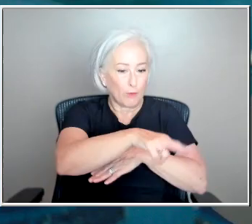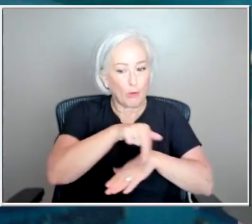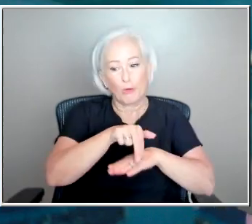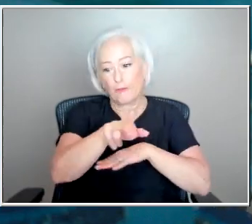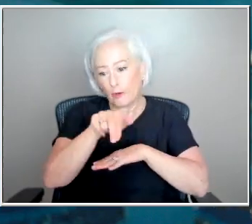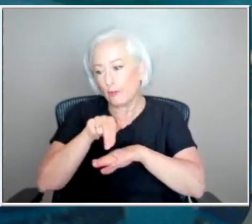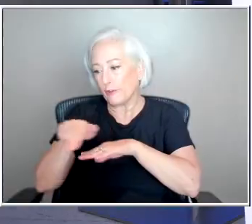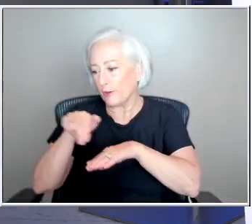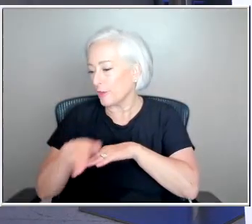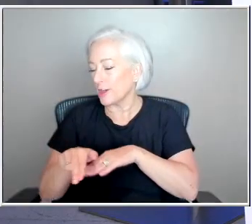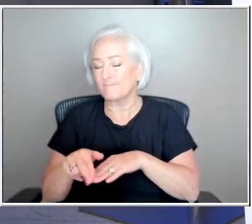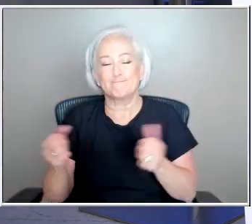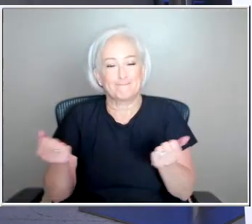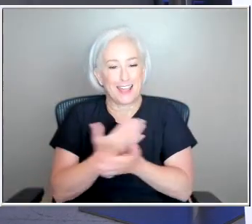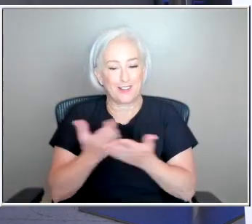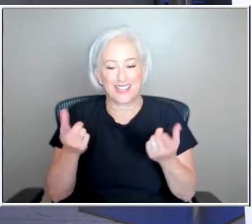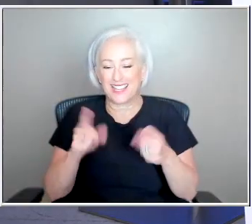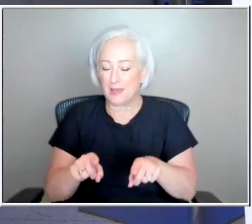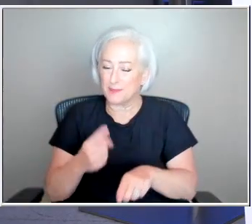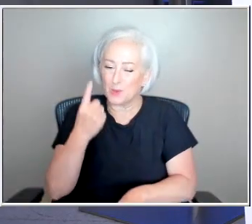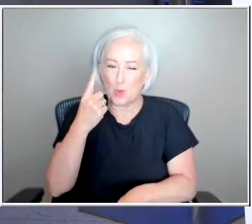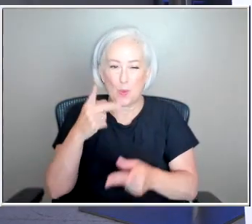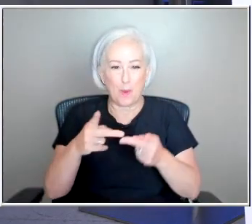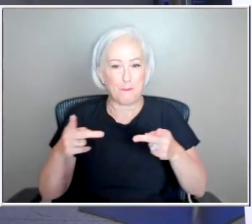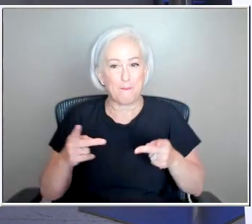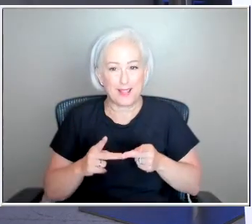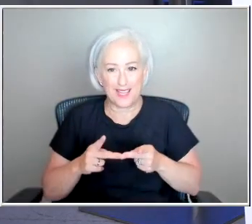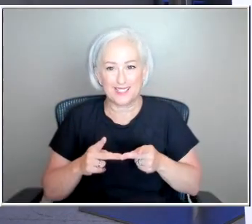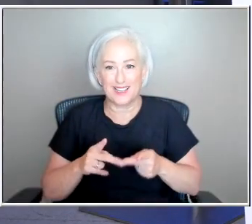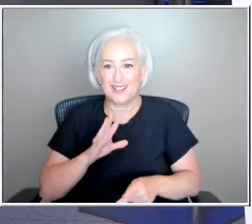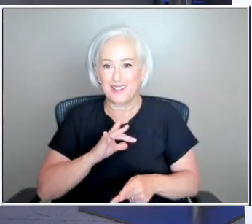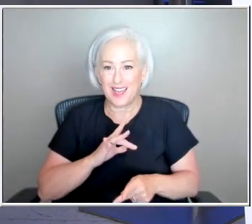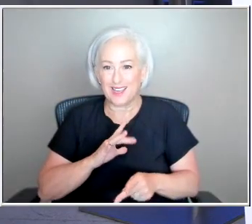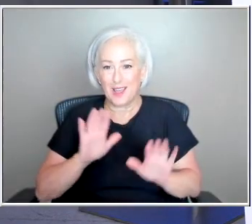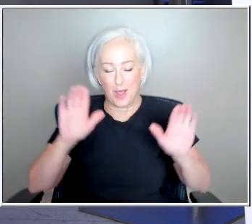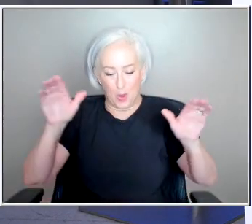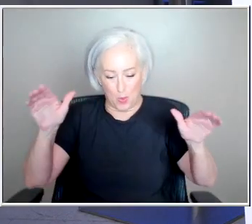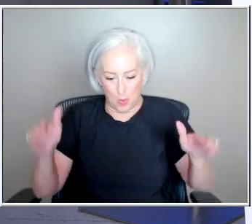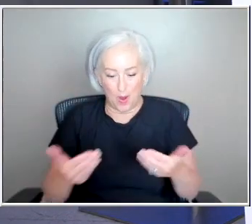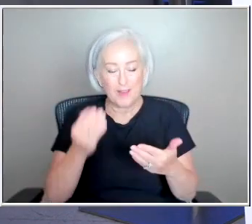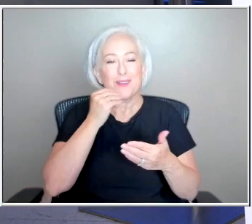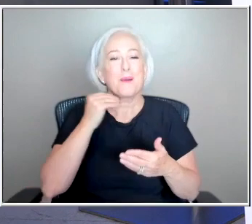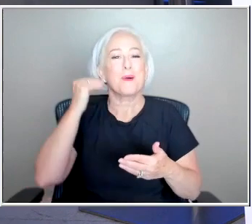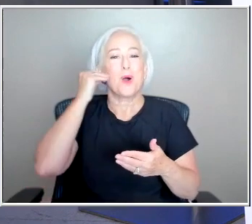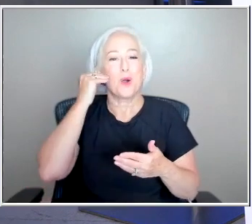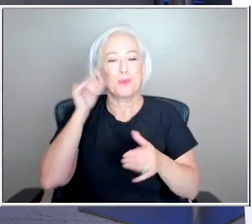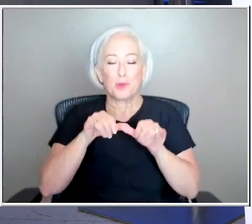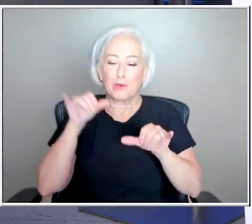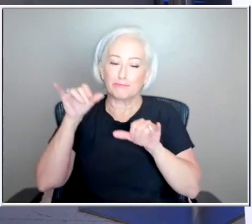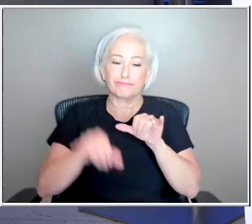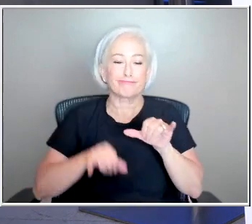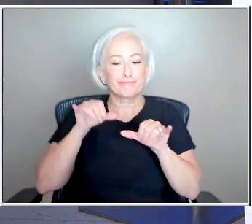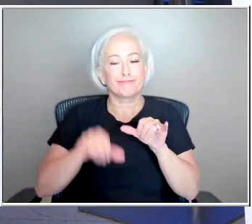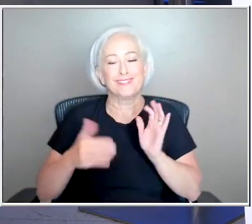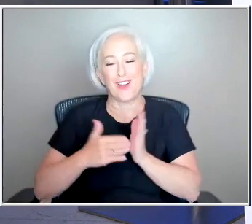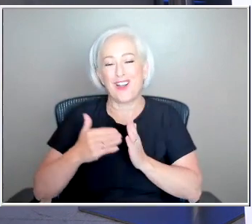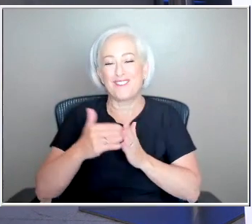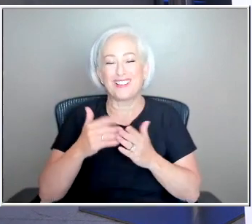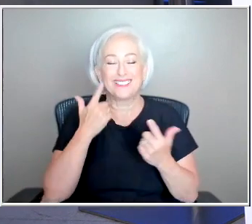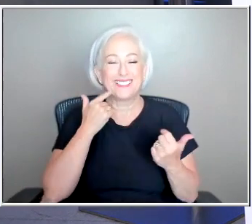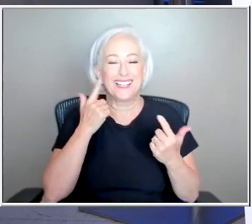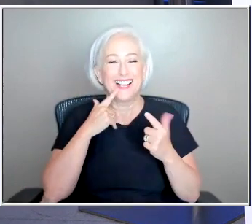place. It's kind of a cozy way of saying that. Kind of like welcome home, because this is where you're going to be spending a lot of time. But it's kind of like a family environment.